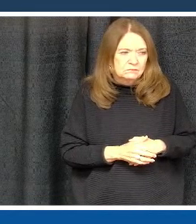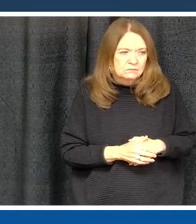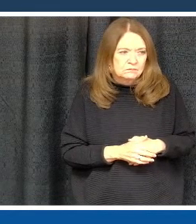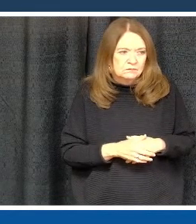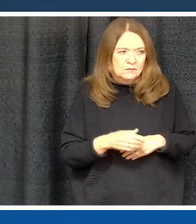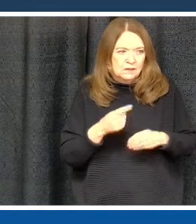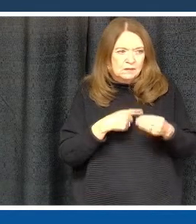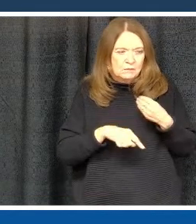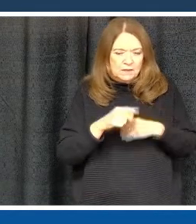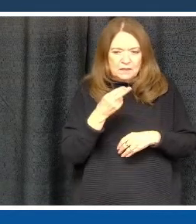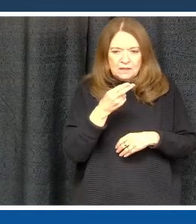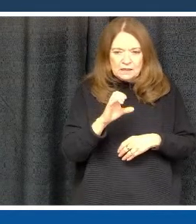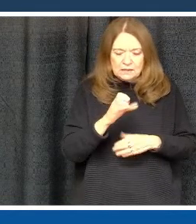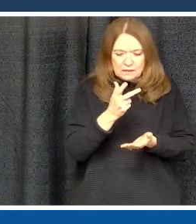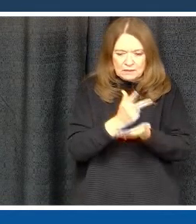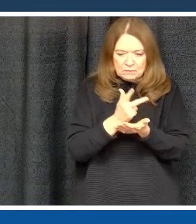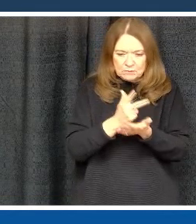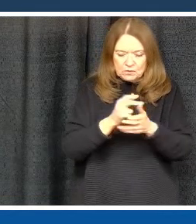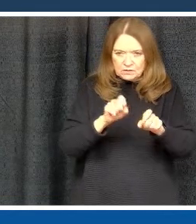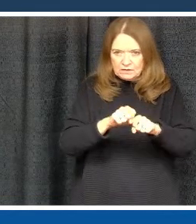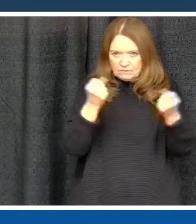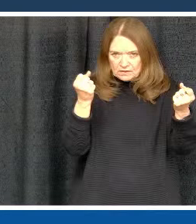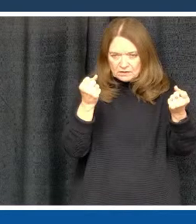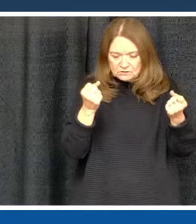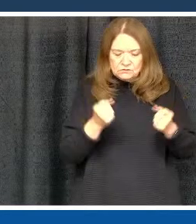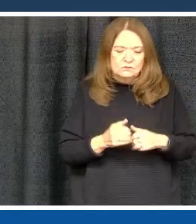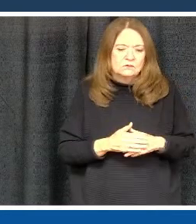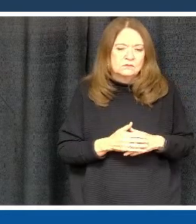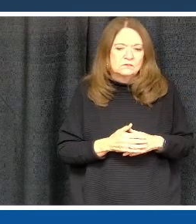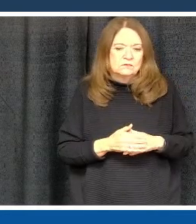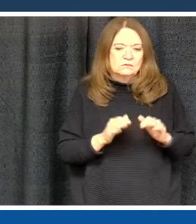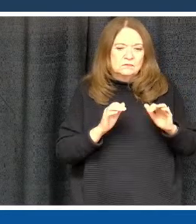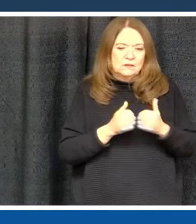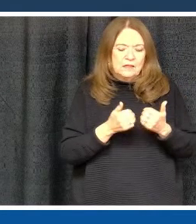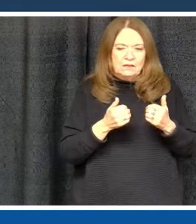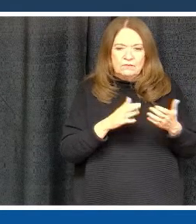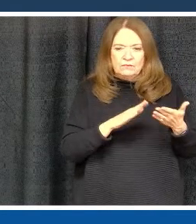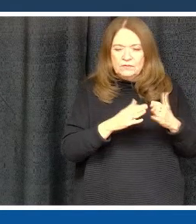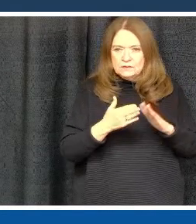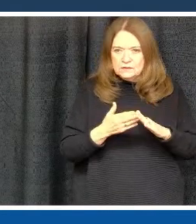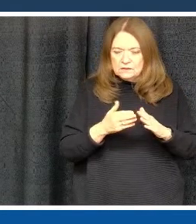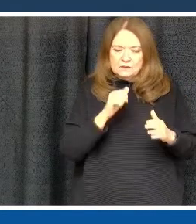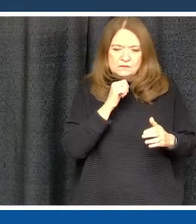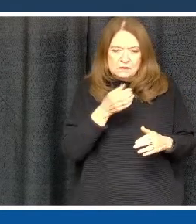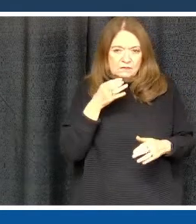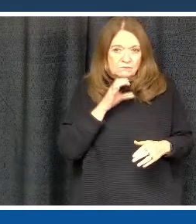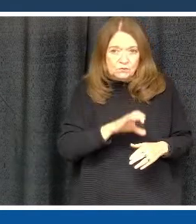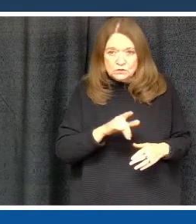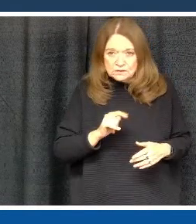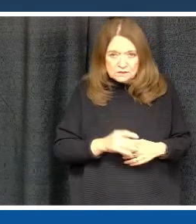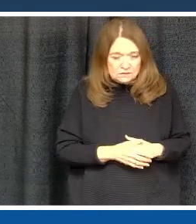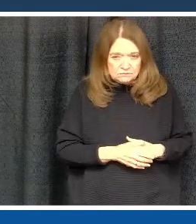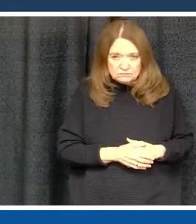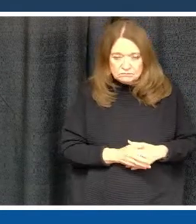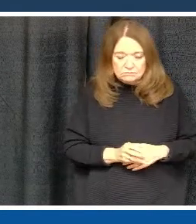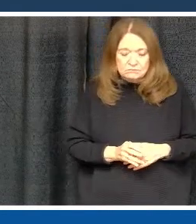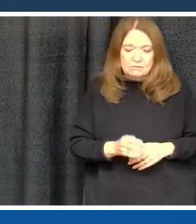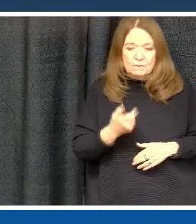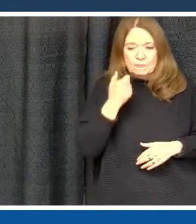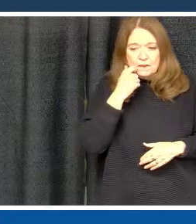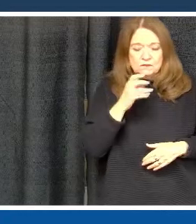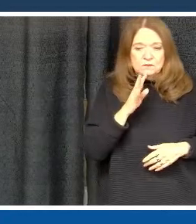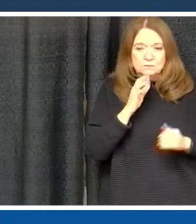about handicap parking violations and the way the city isn't enforcing them. I just spoke